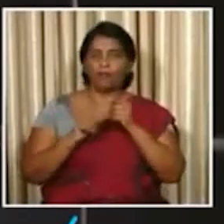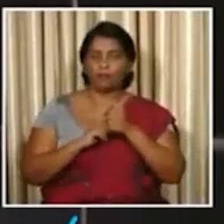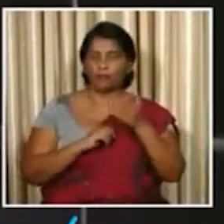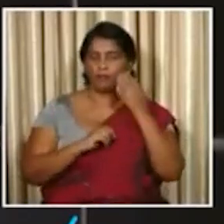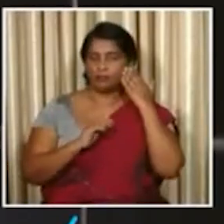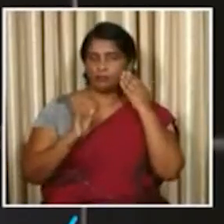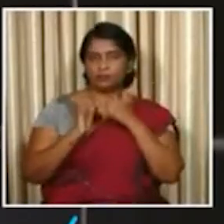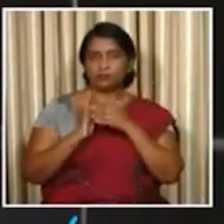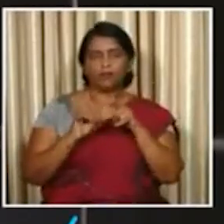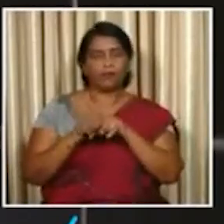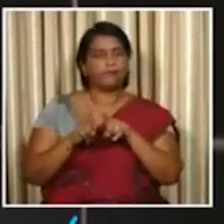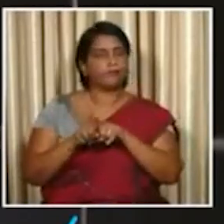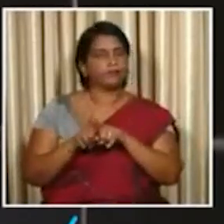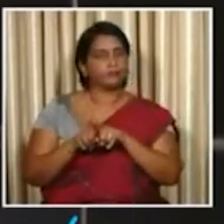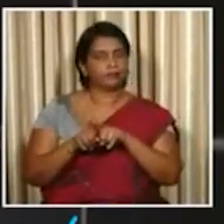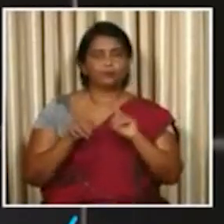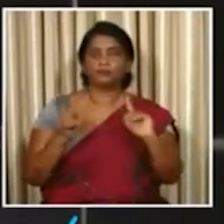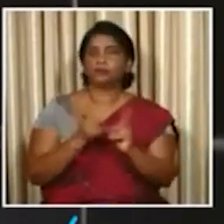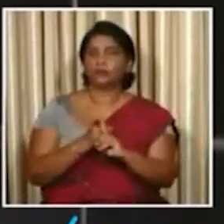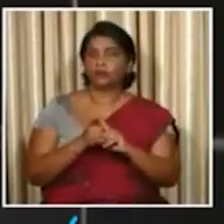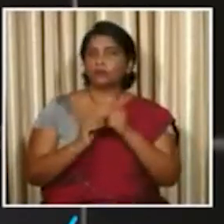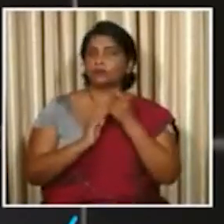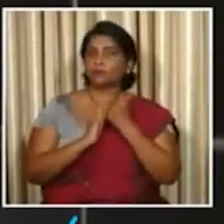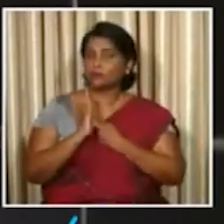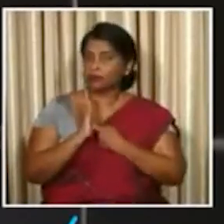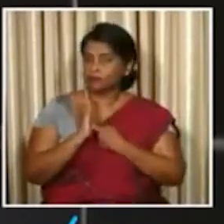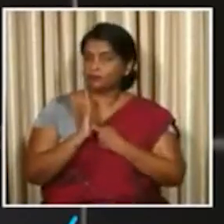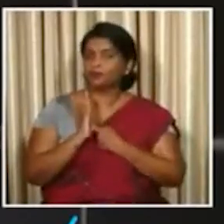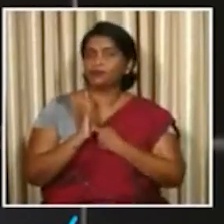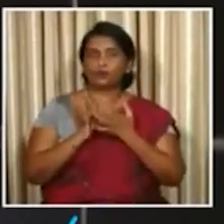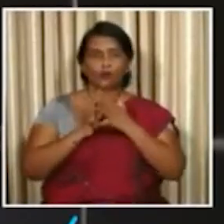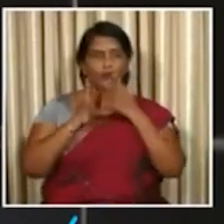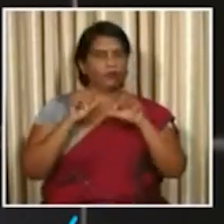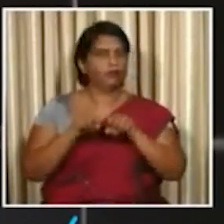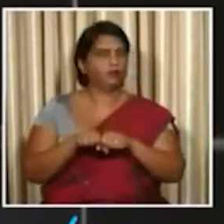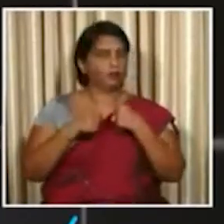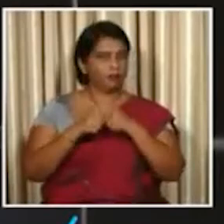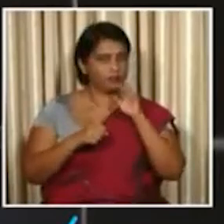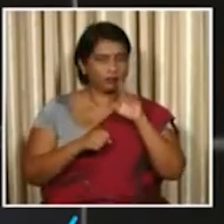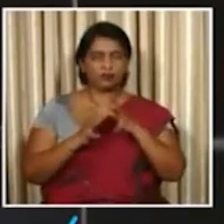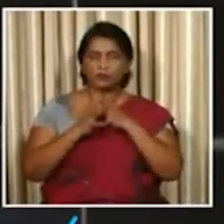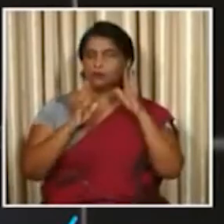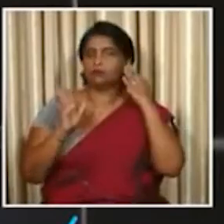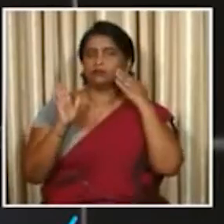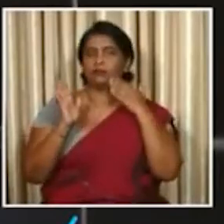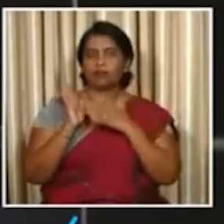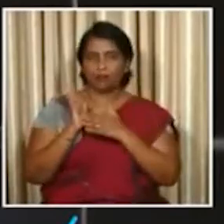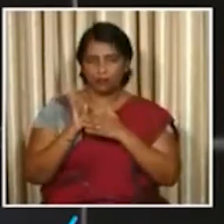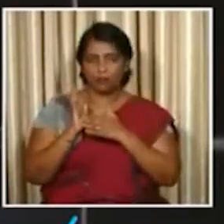warfare, several countries have stood up to expose their genocidal war crimes.